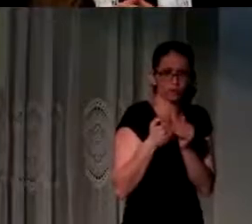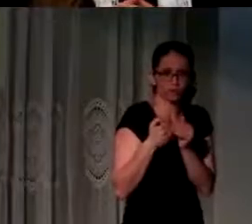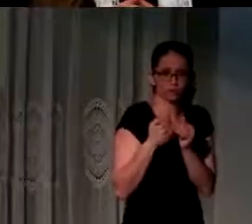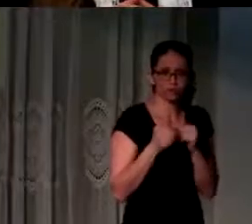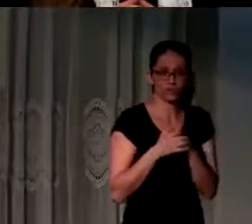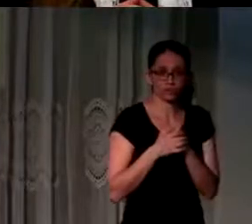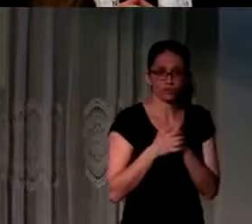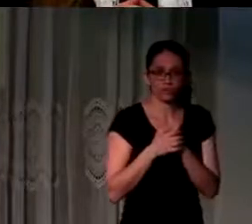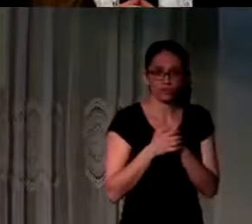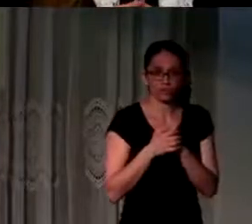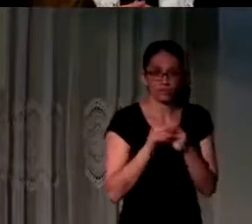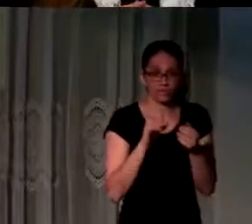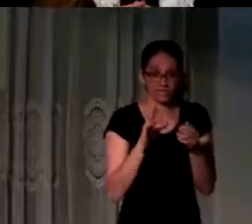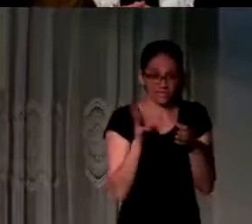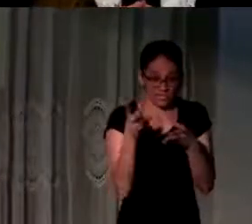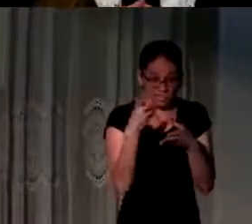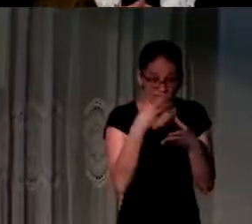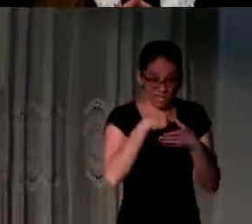It's in your mouth.